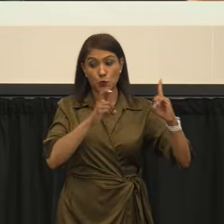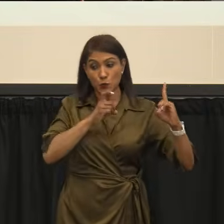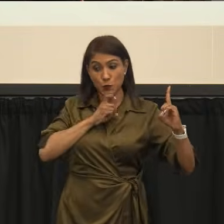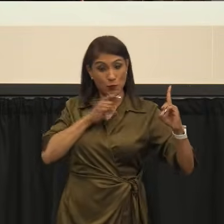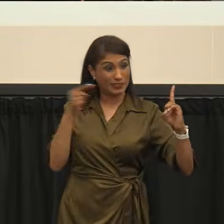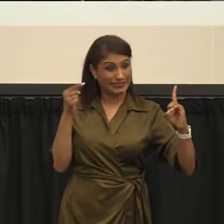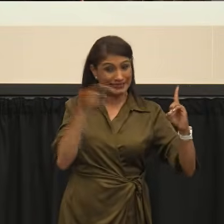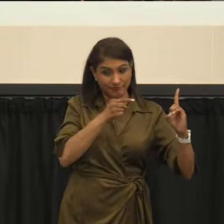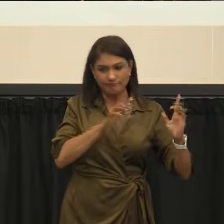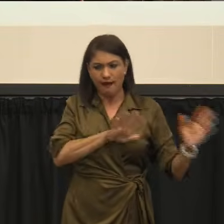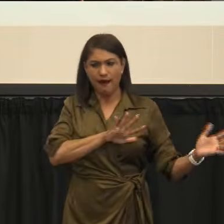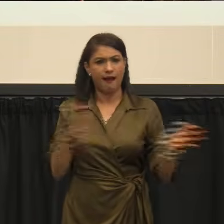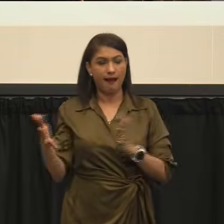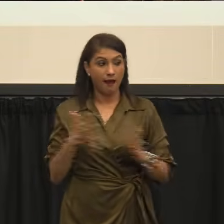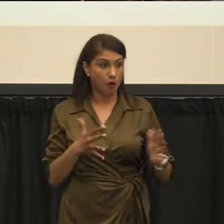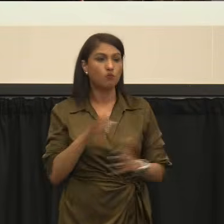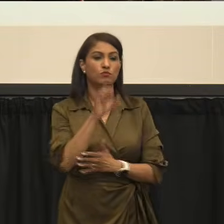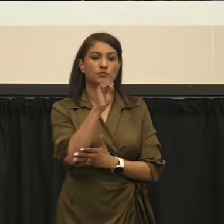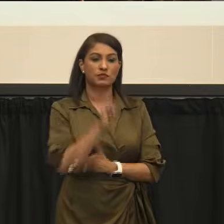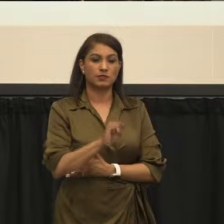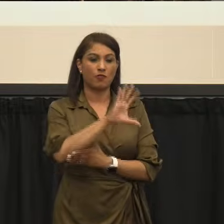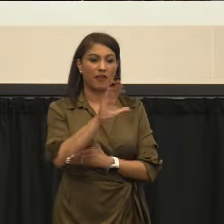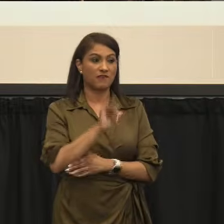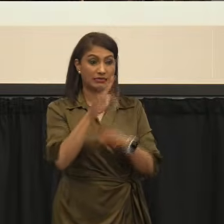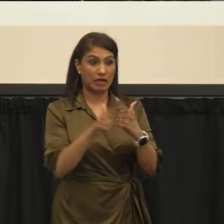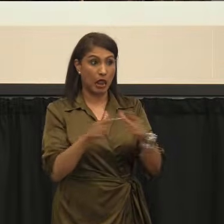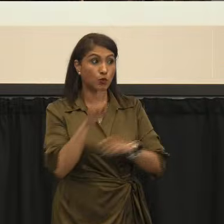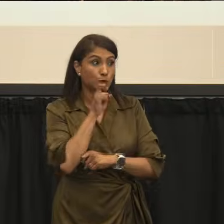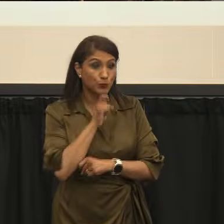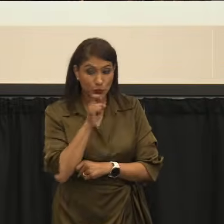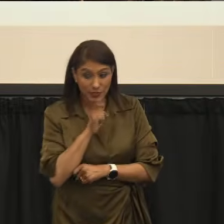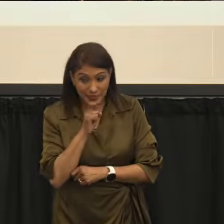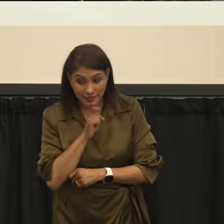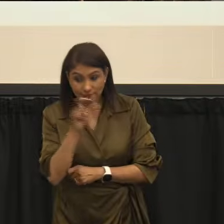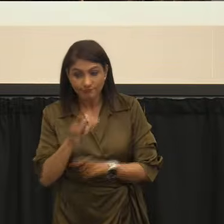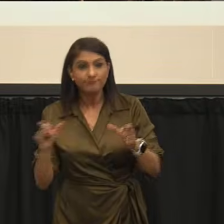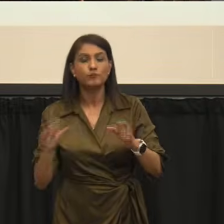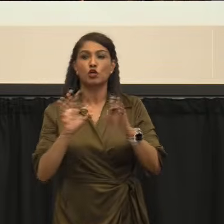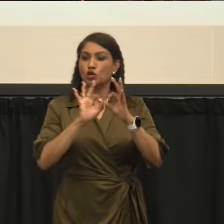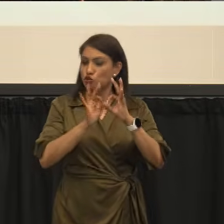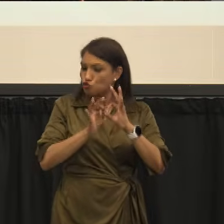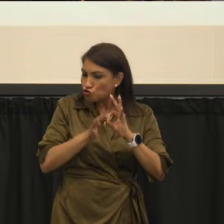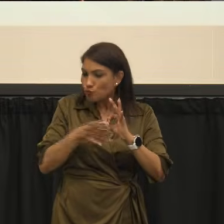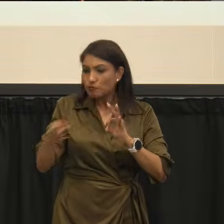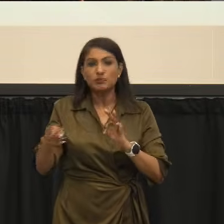Then within the higher education sector, SASL courses